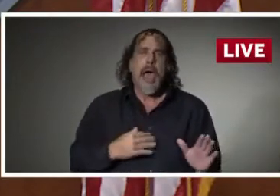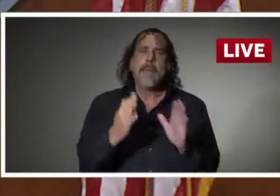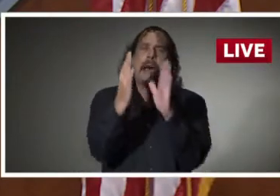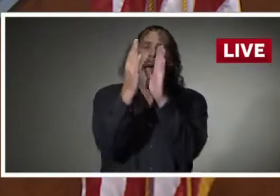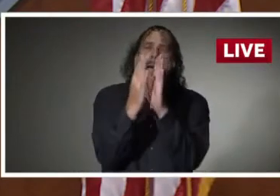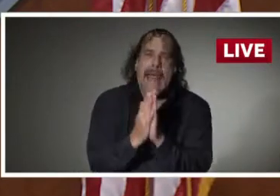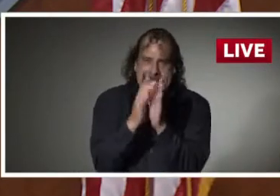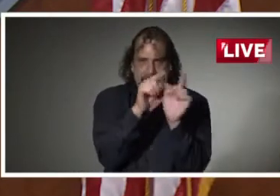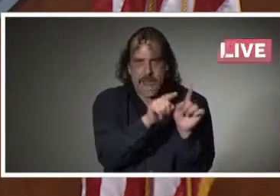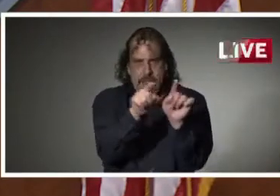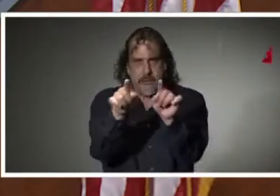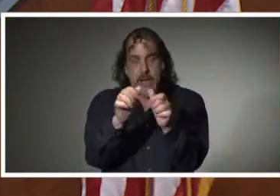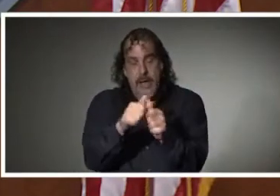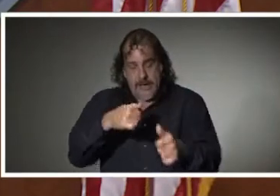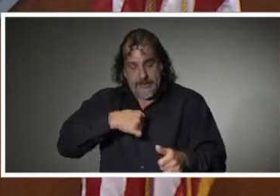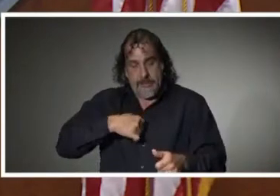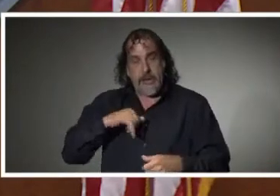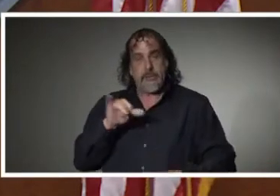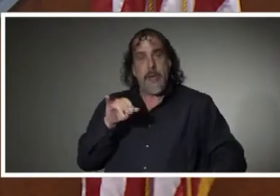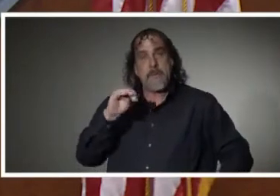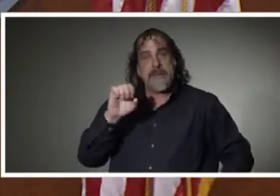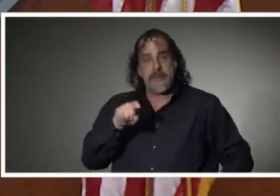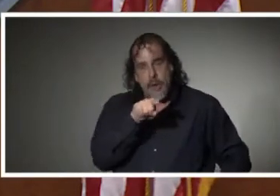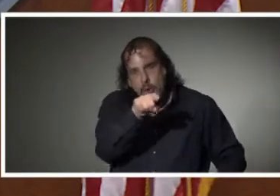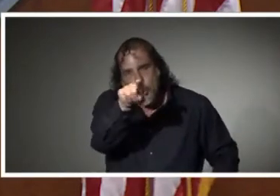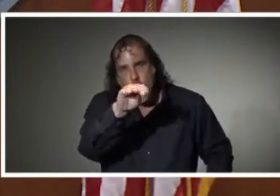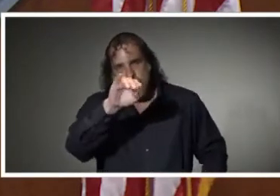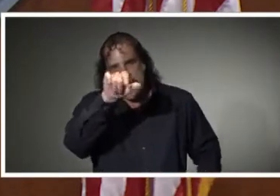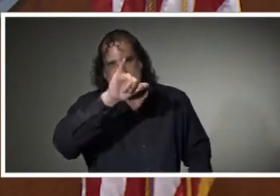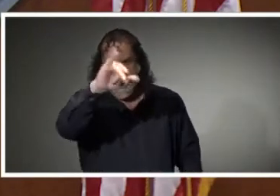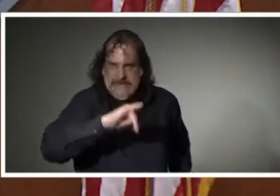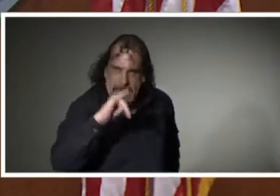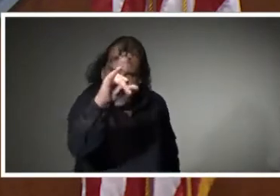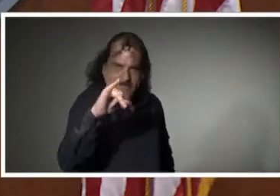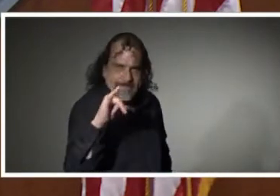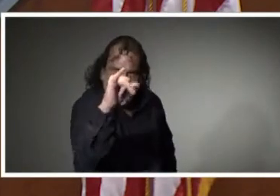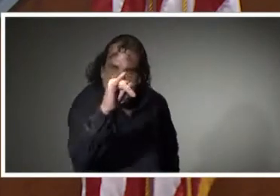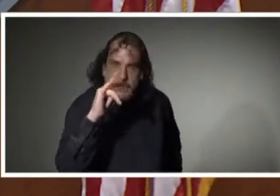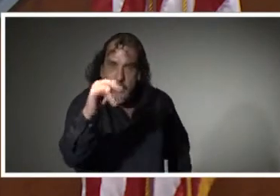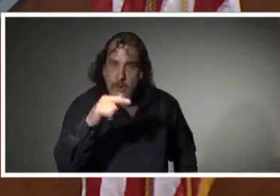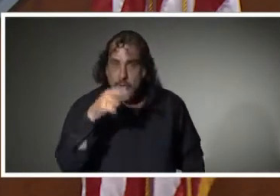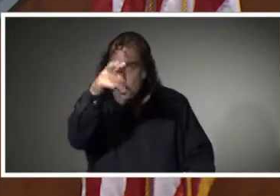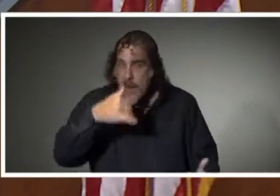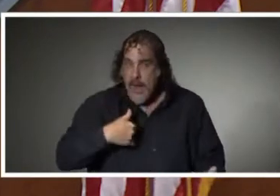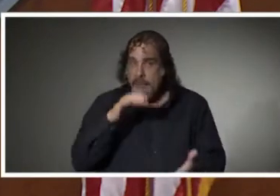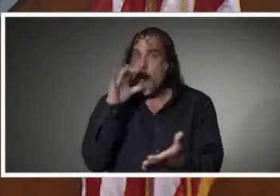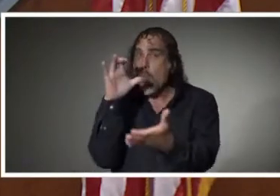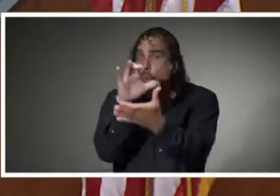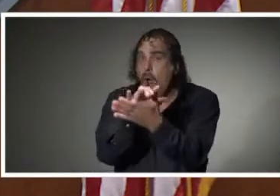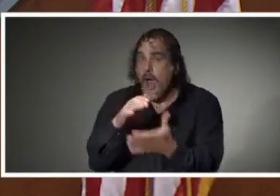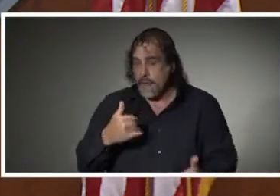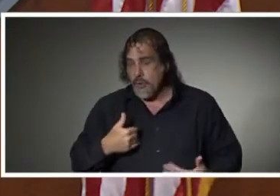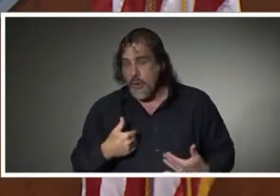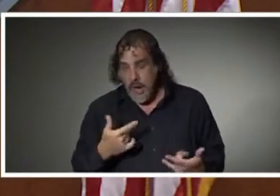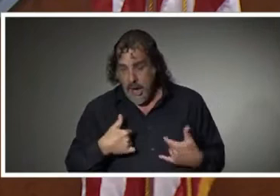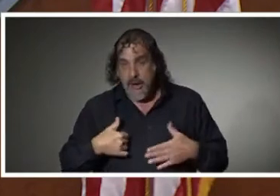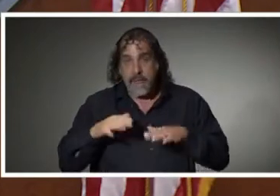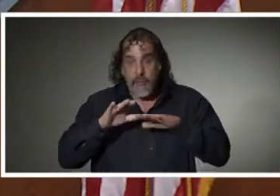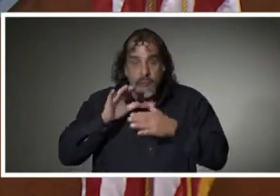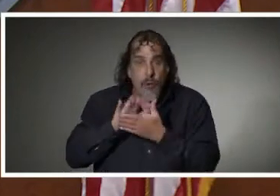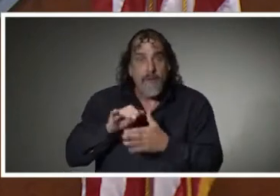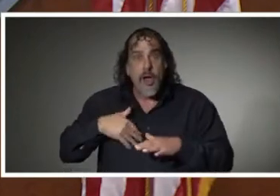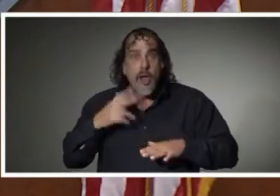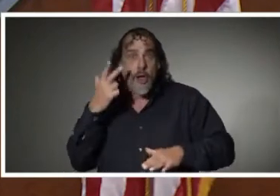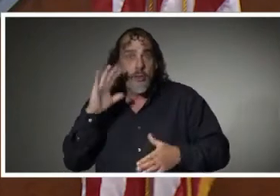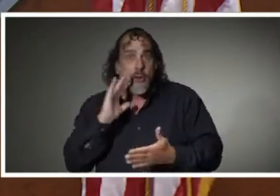asking you as one Mississippian to another. I'm asking you as someone who has a wife and three daughters in our